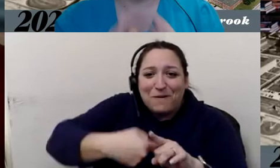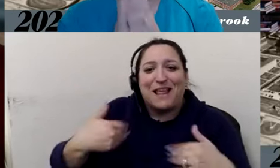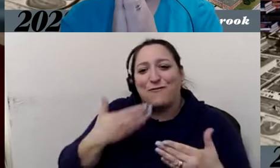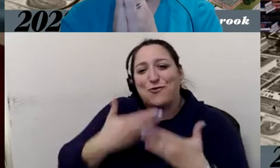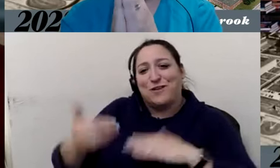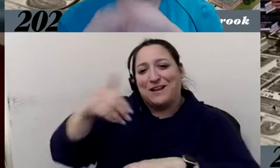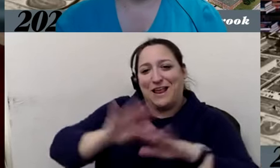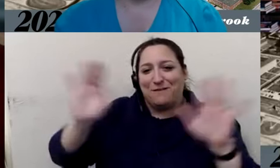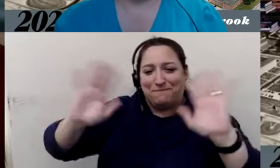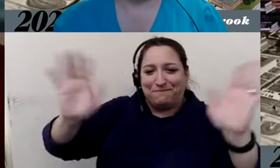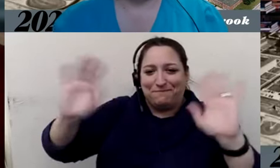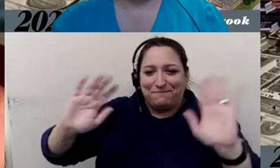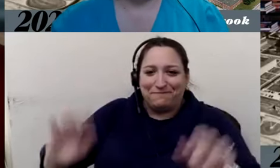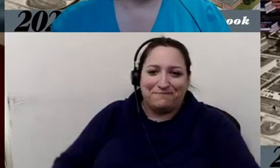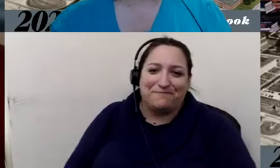night.